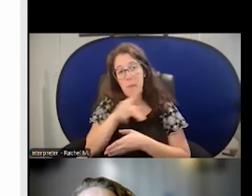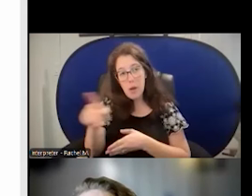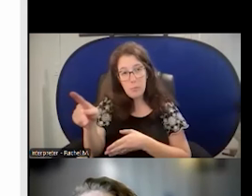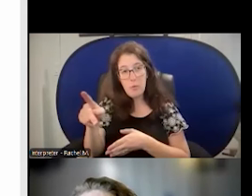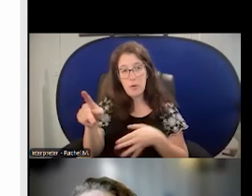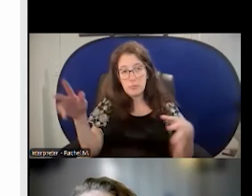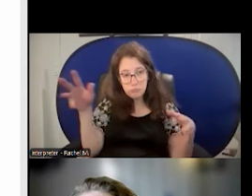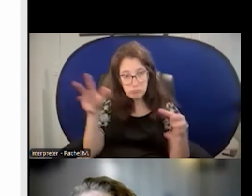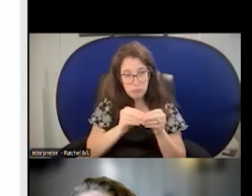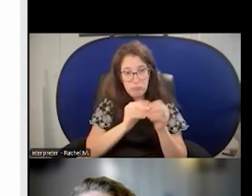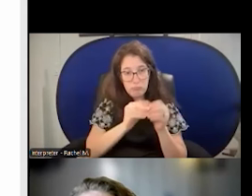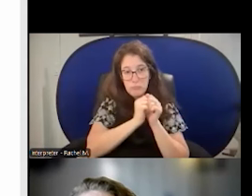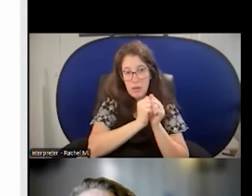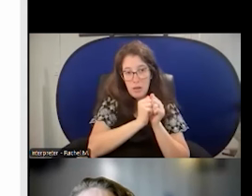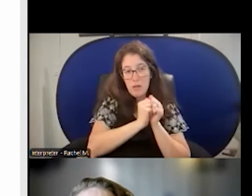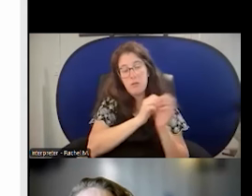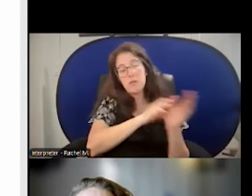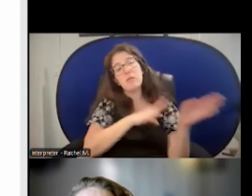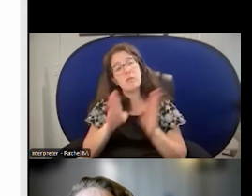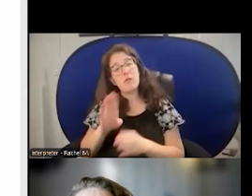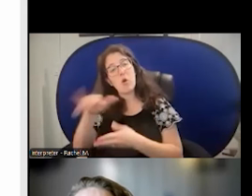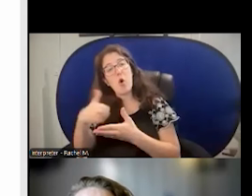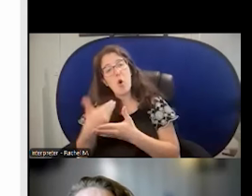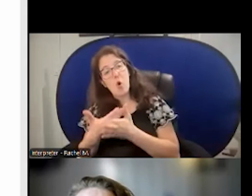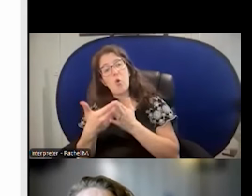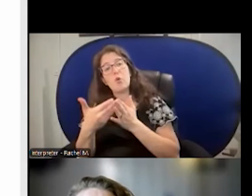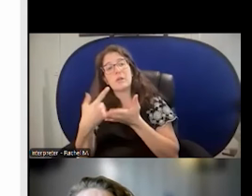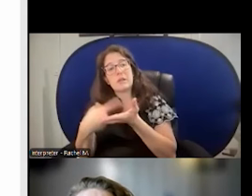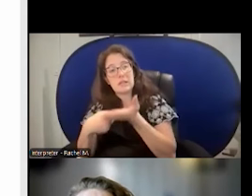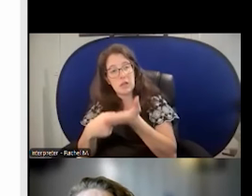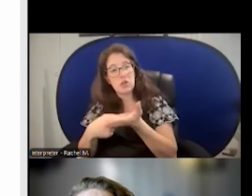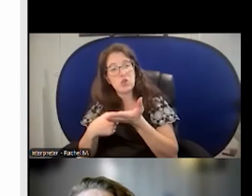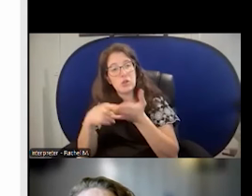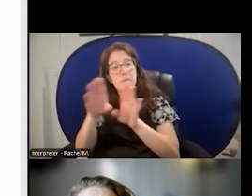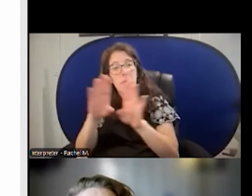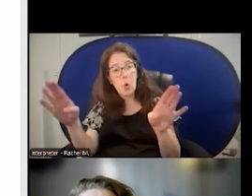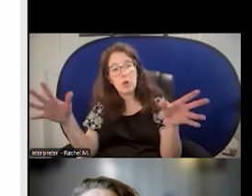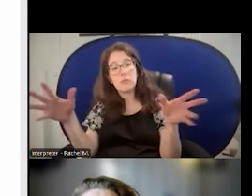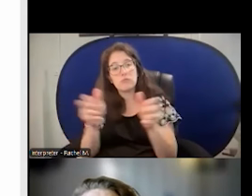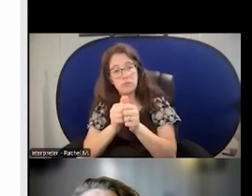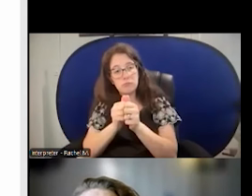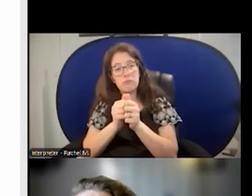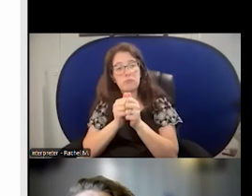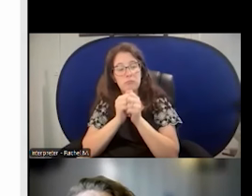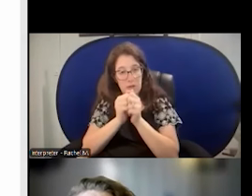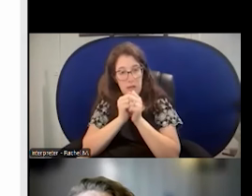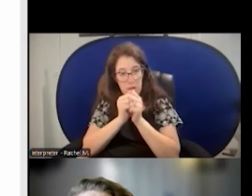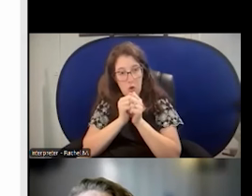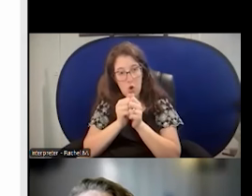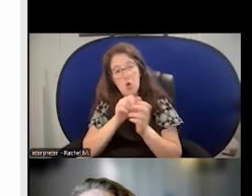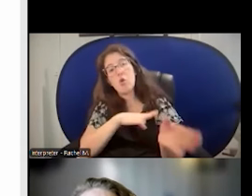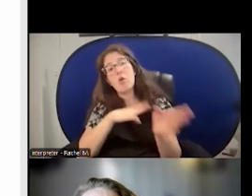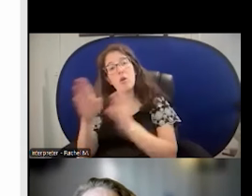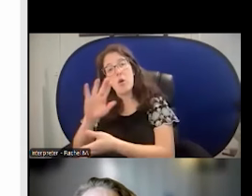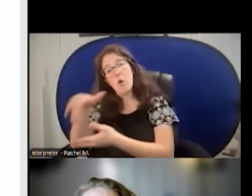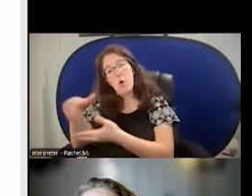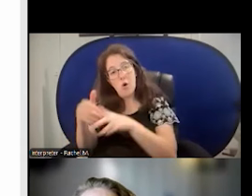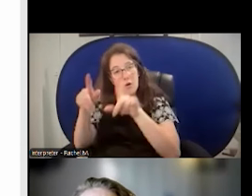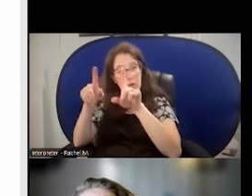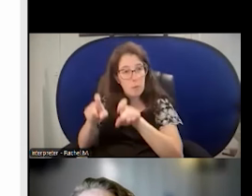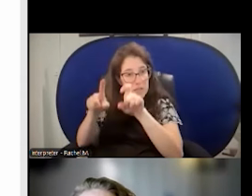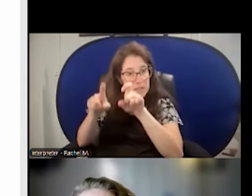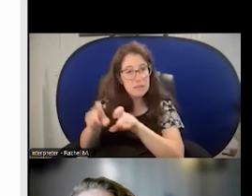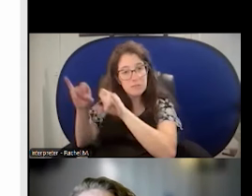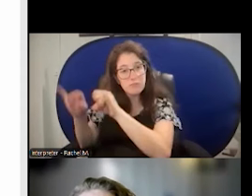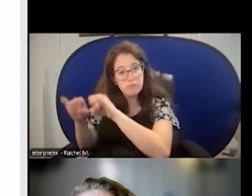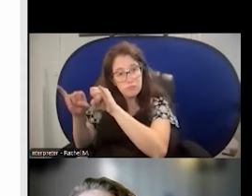their discussion boards are together, and then all of their quizzes or exams are together. And so that's